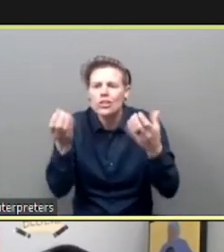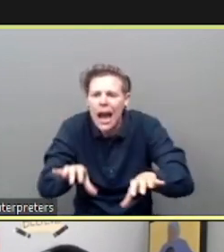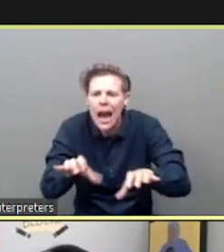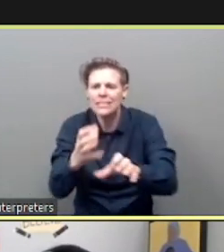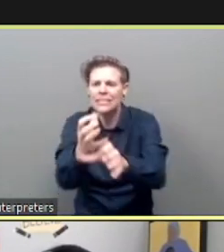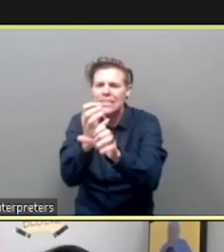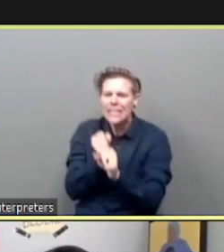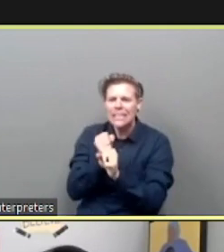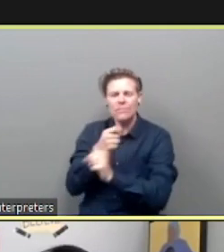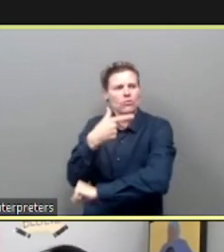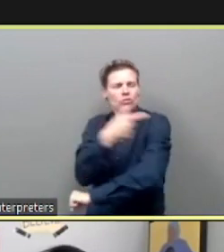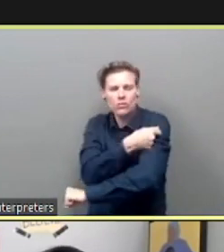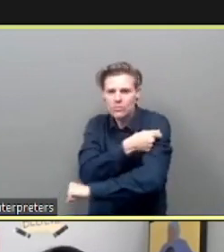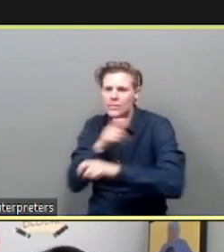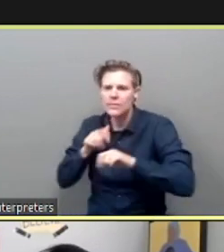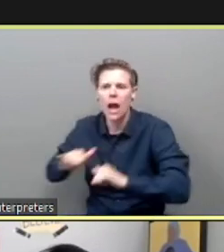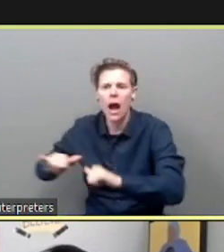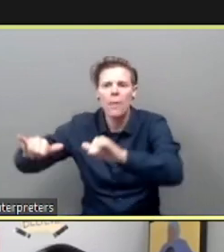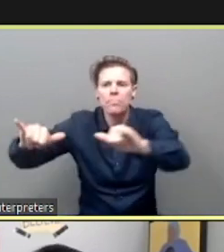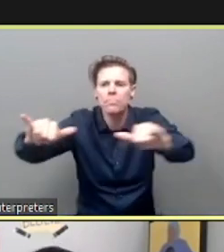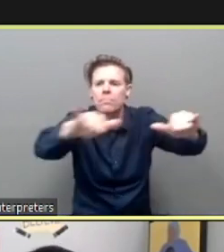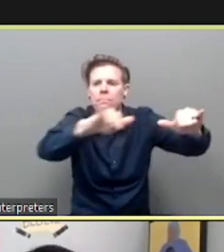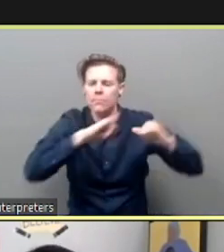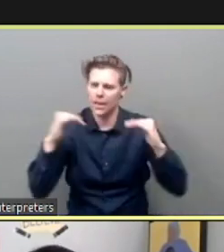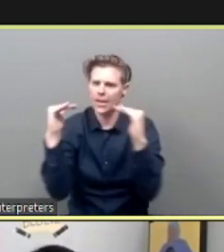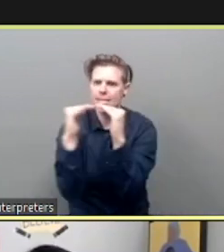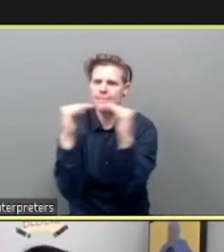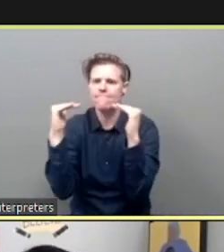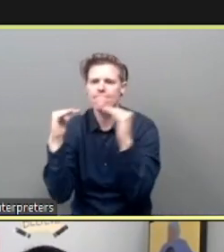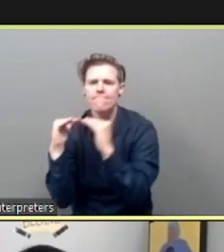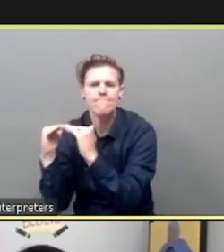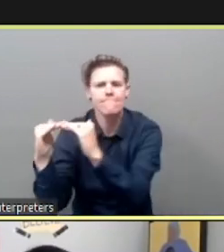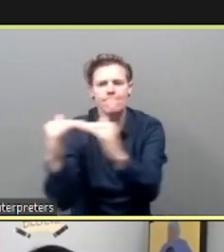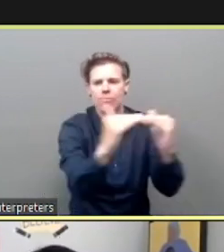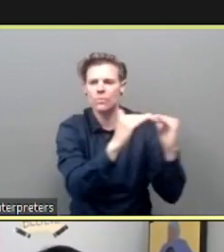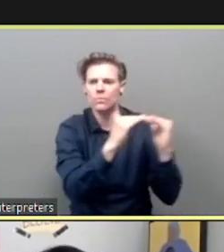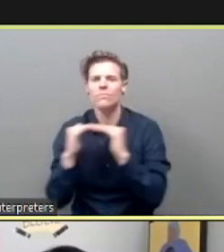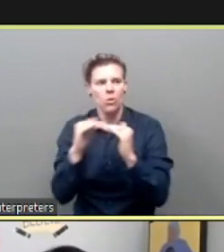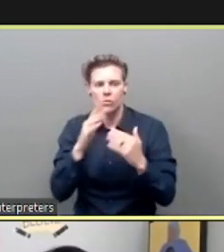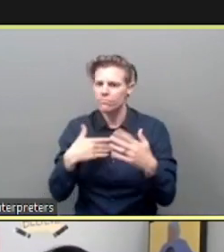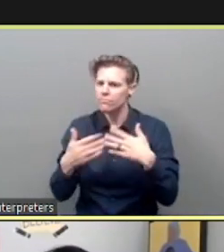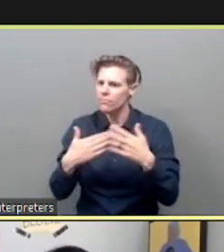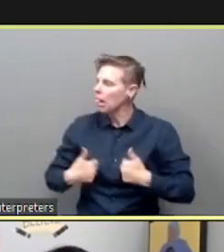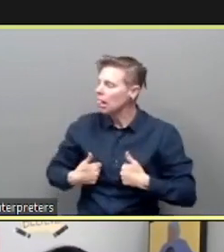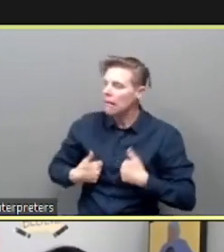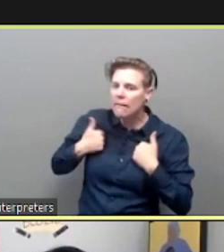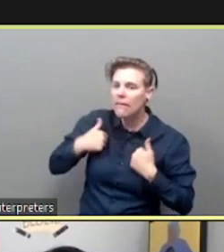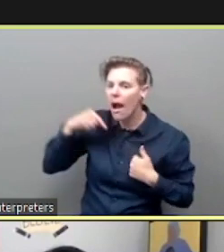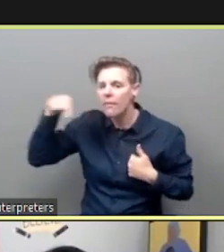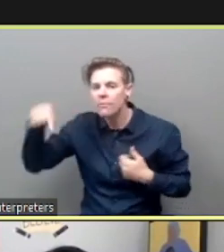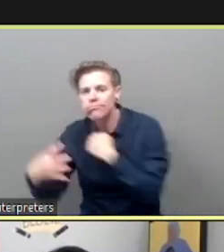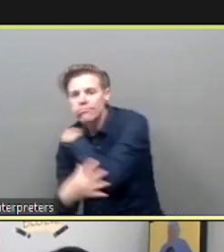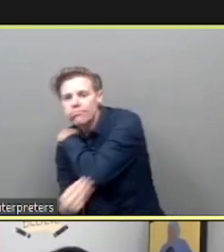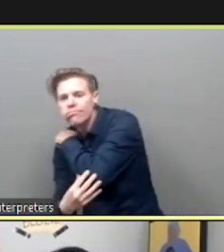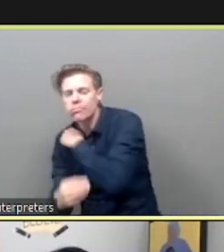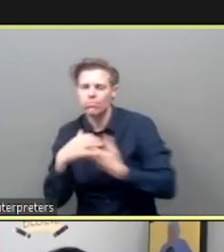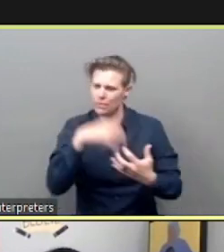everybody. And we're so glad that, it doesn't matter where you are, you can still get a vaccine. Next